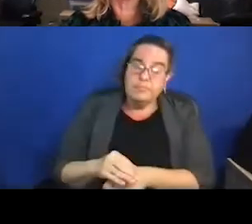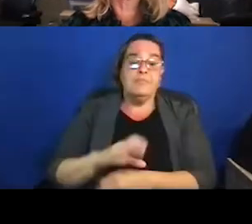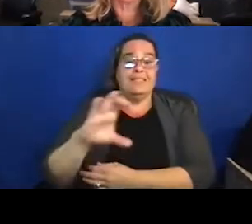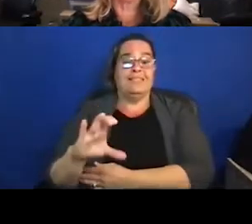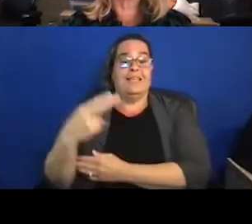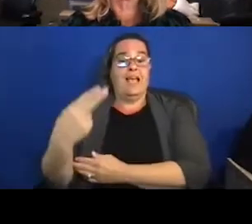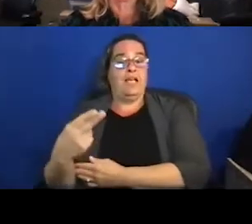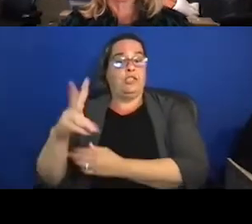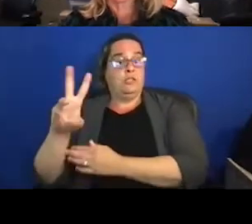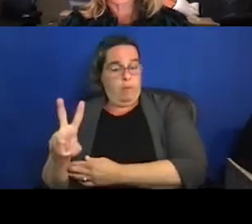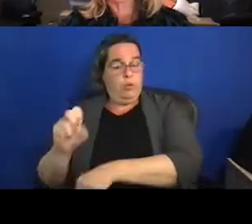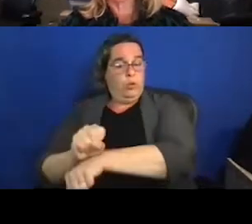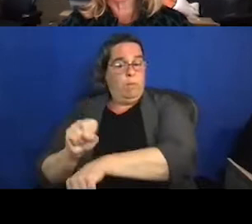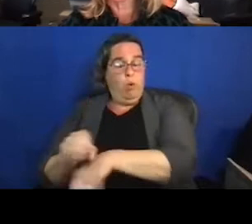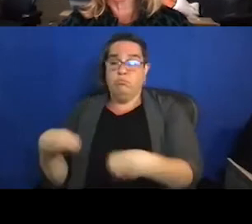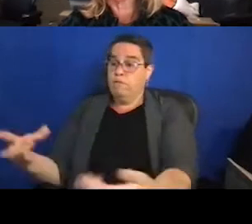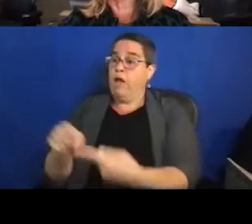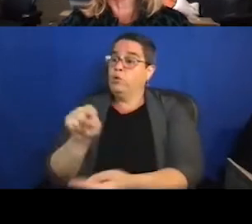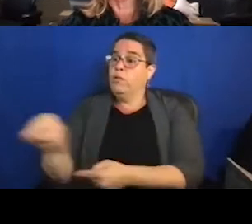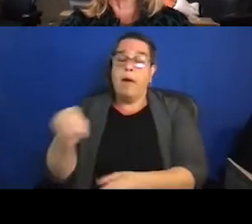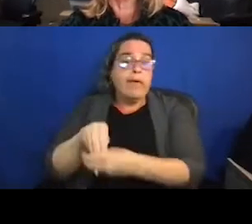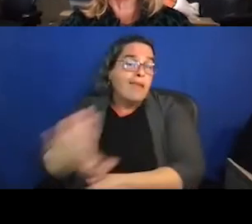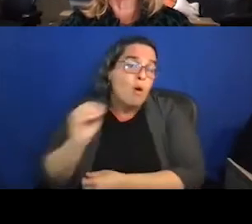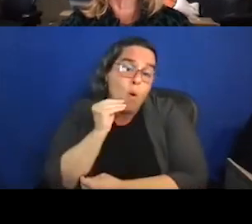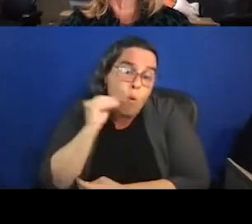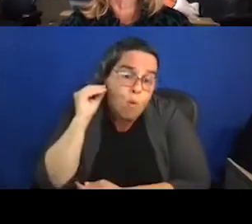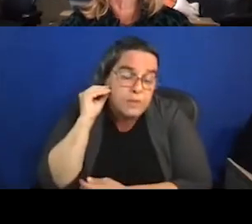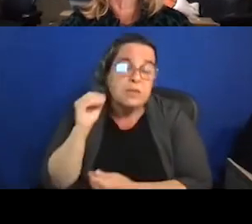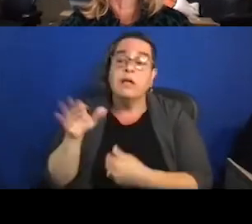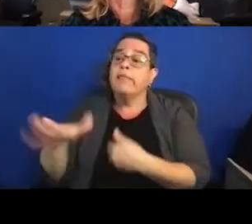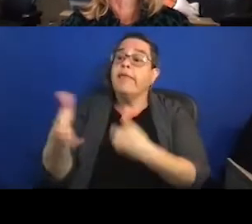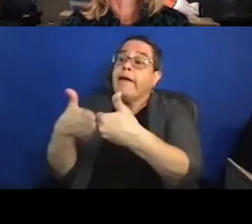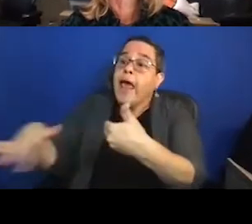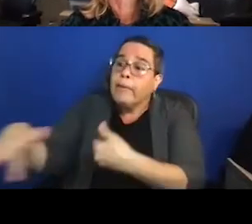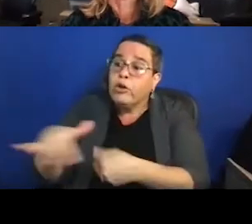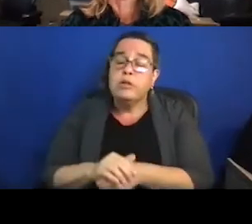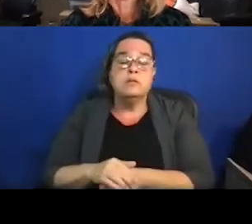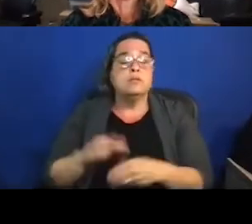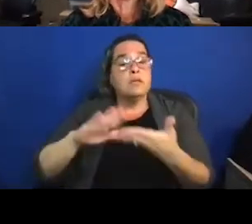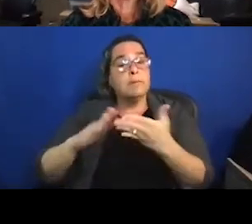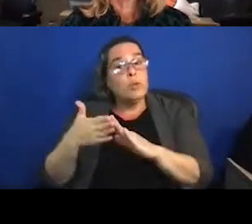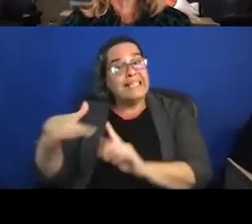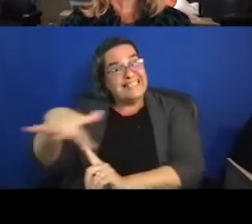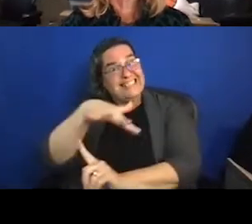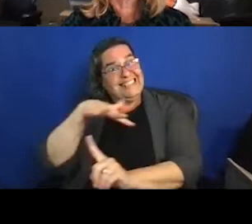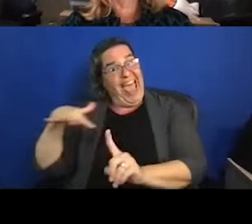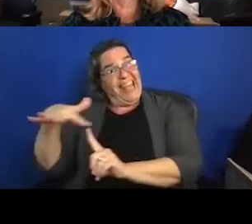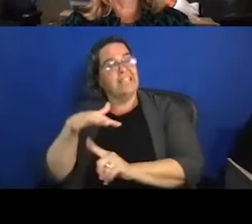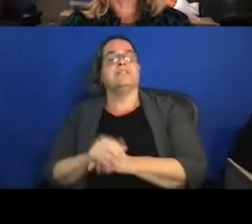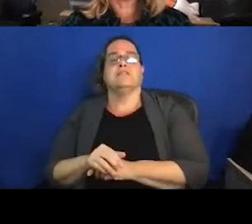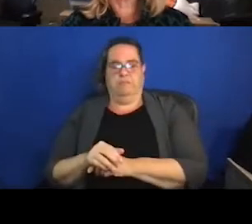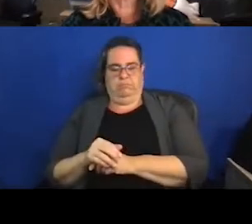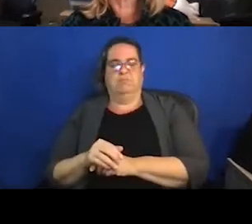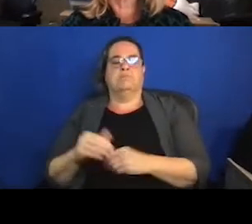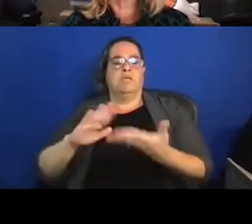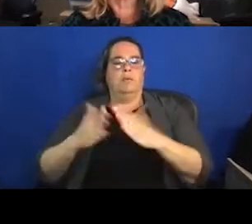we went out to primary care sites and met with docs, or we did it by telephone. And